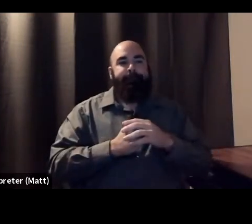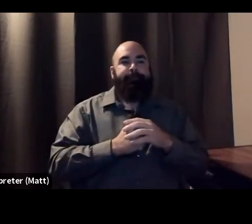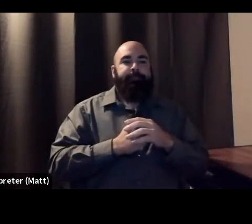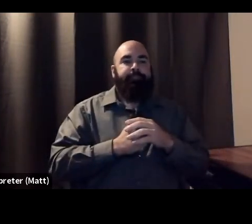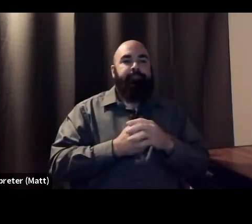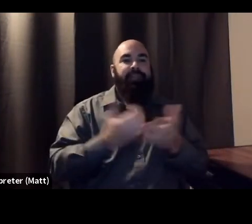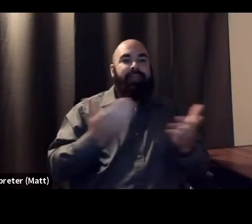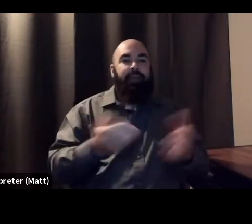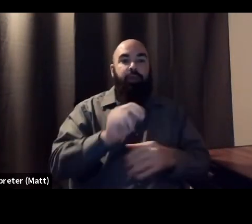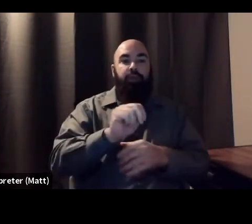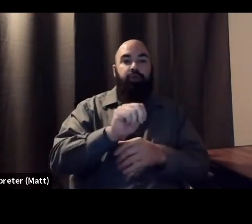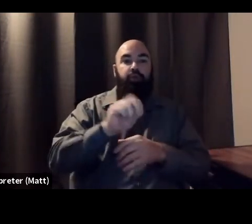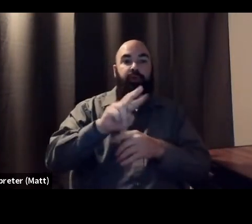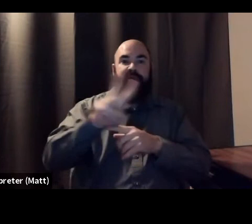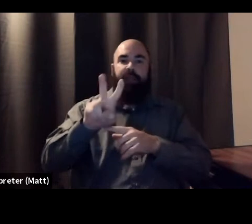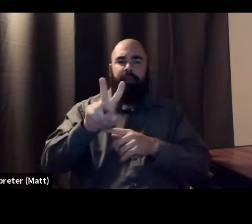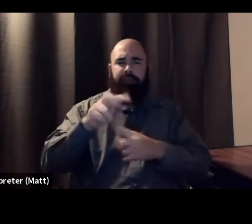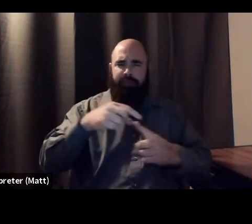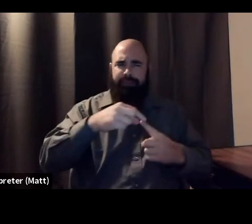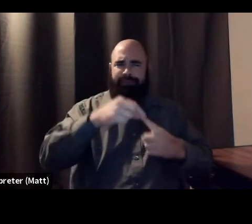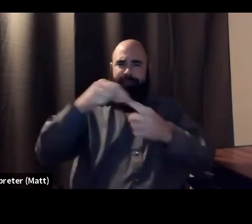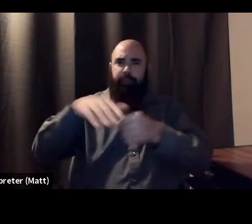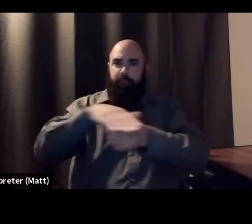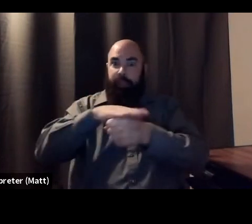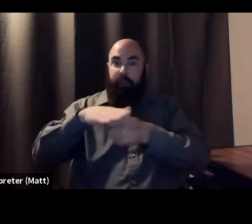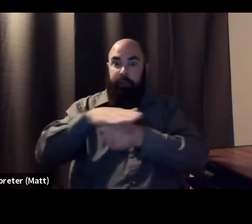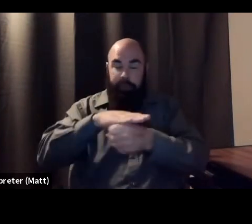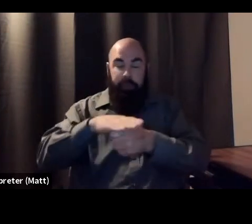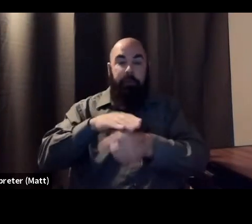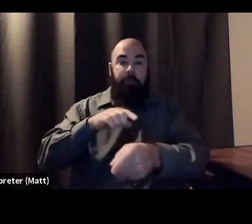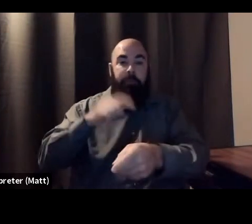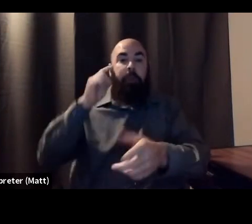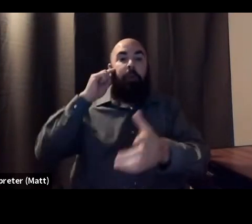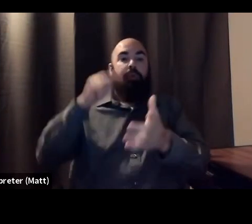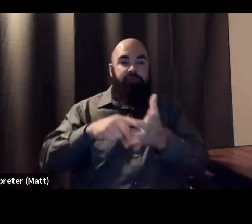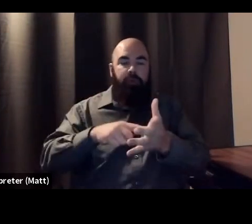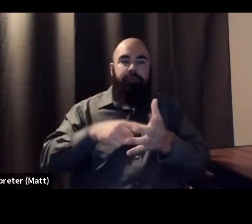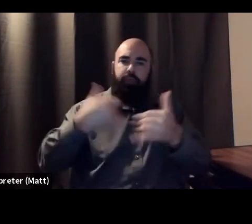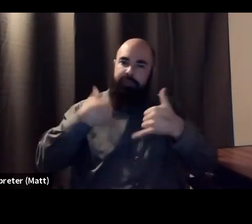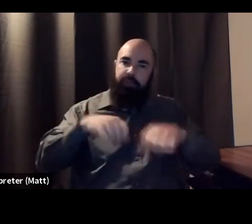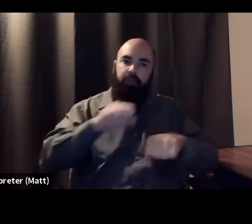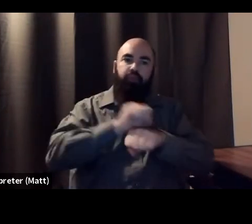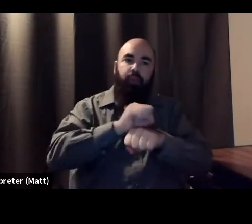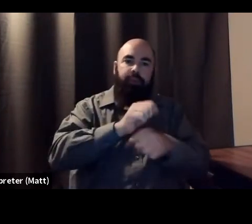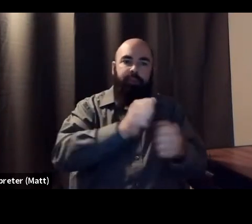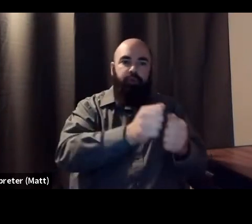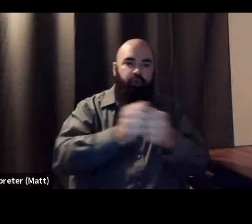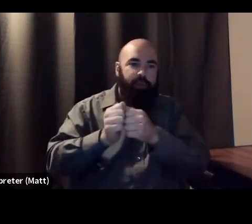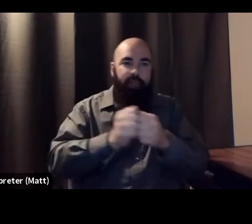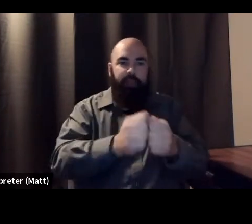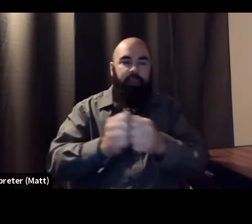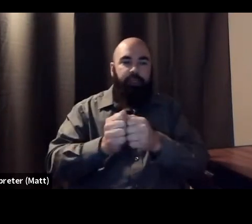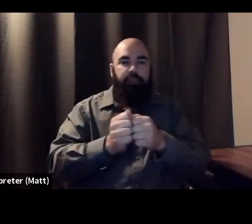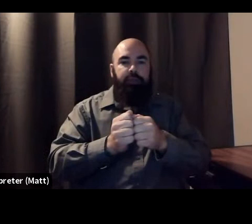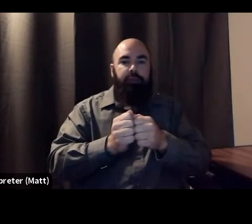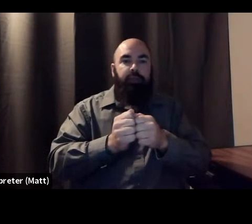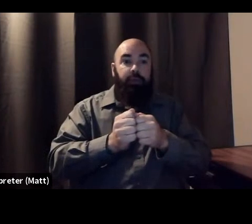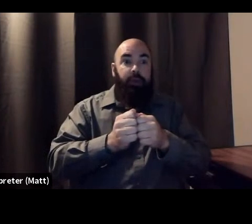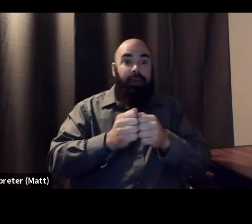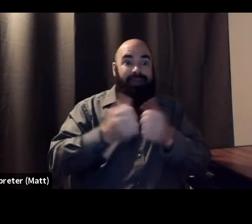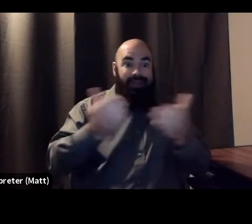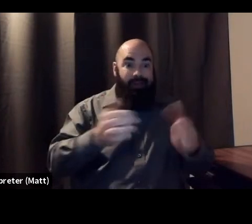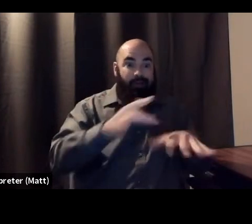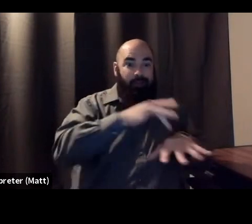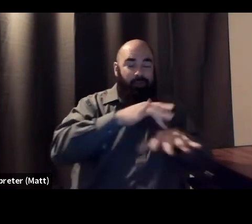somewhat an anomaly as you look across the state. We've continued to work together and maximize limited resources to have the